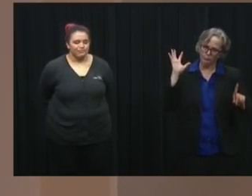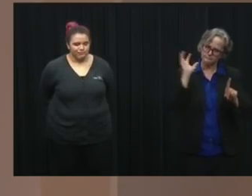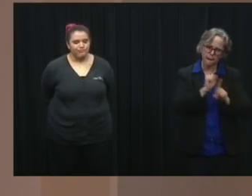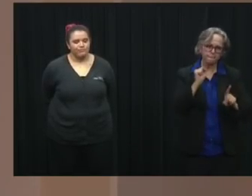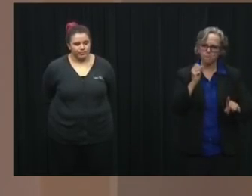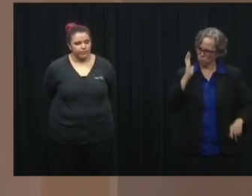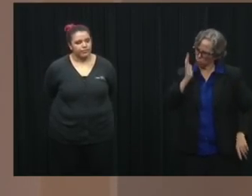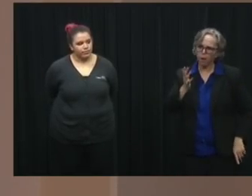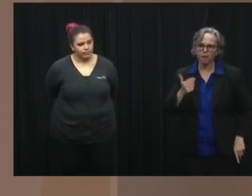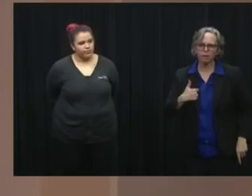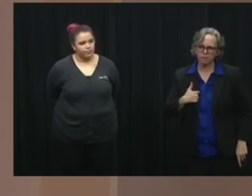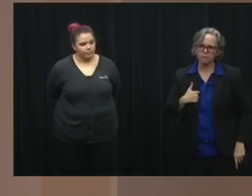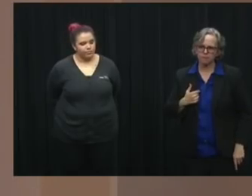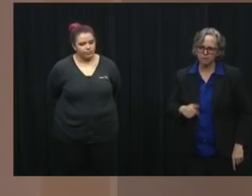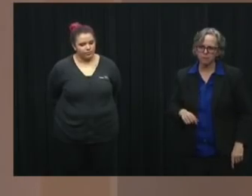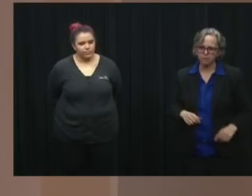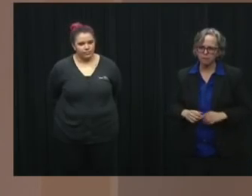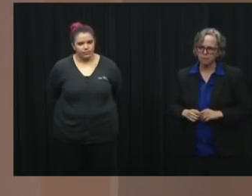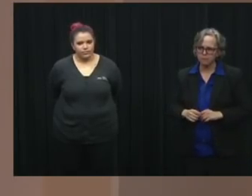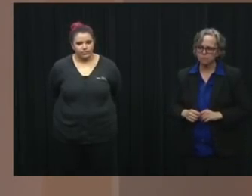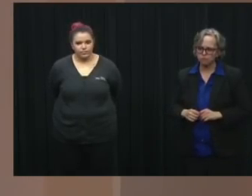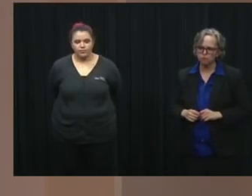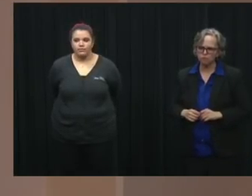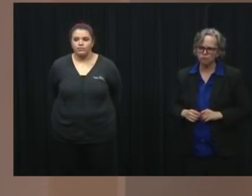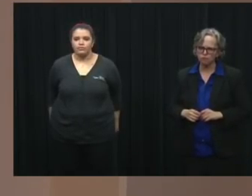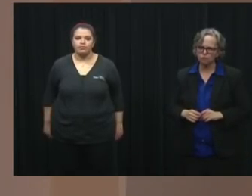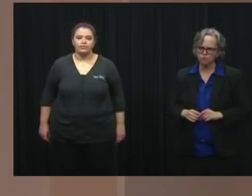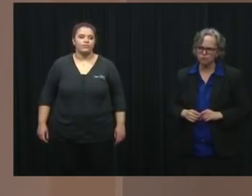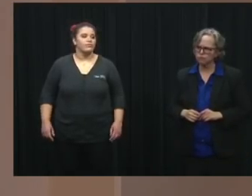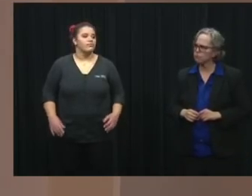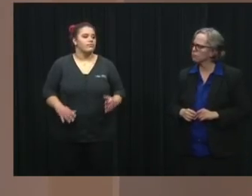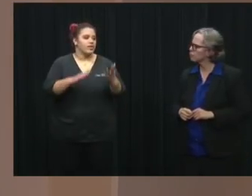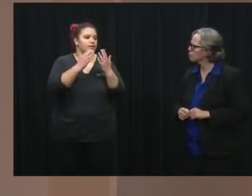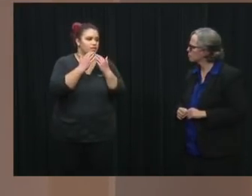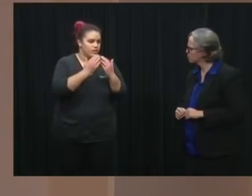enforcement is out there. Thank you.